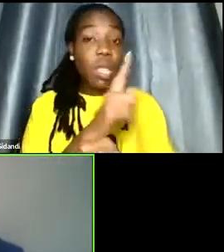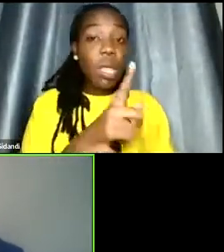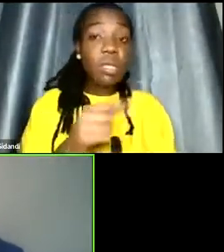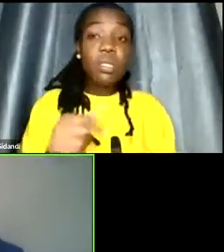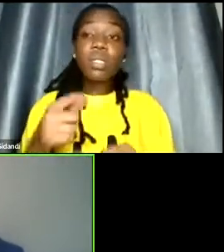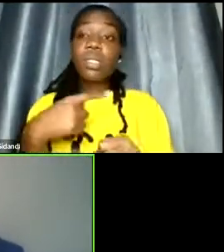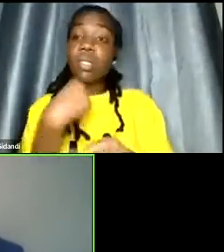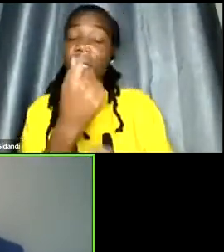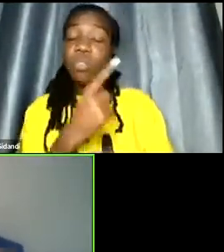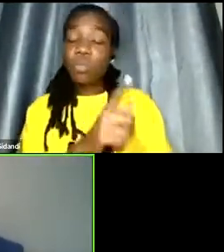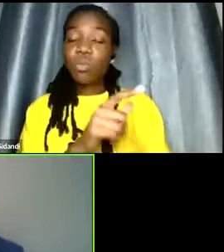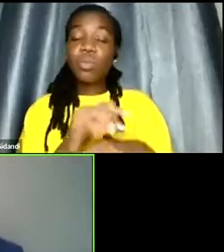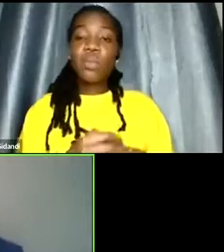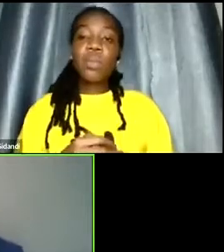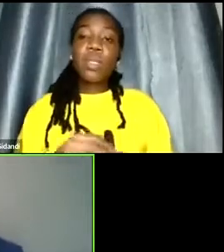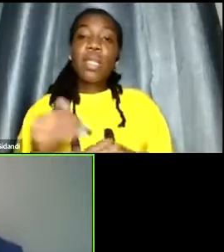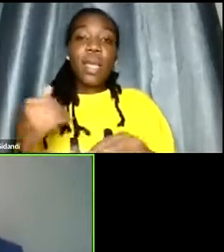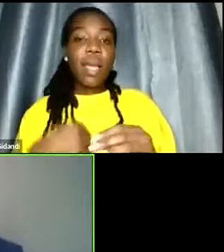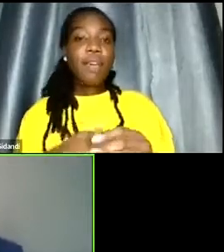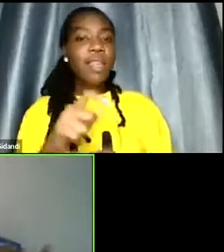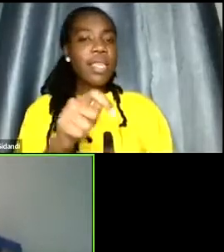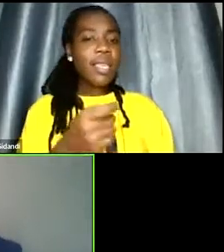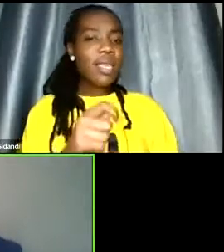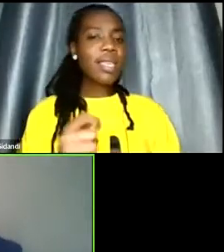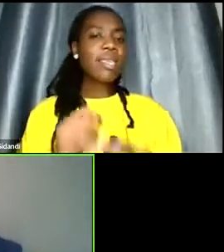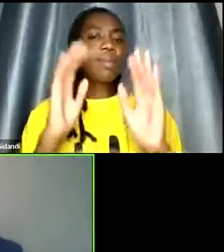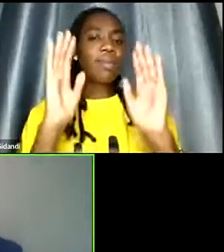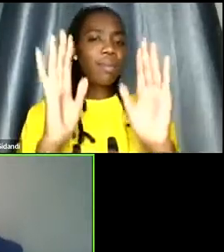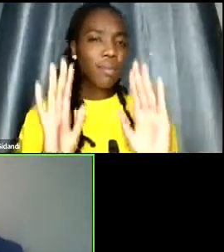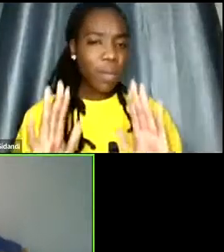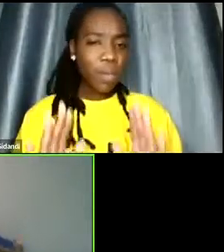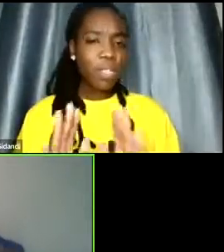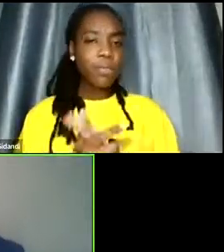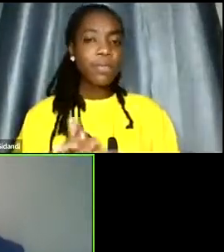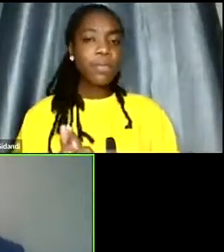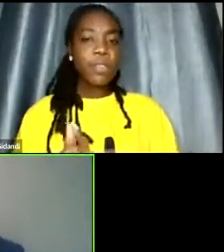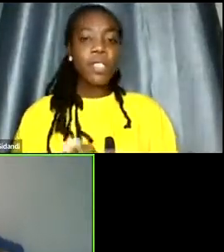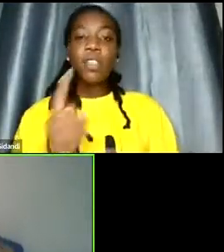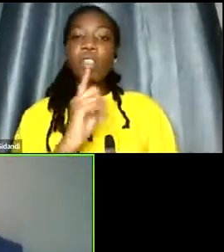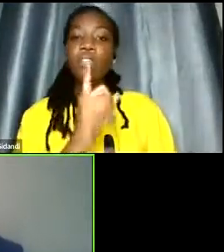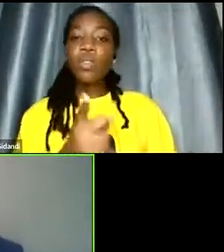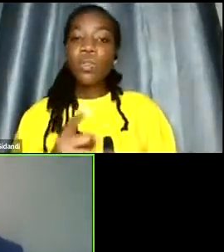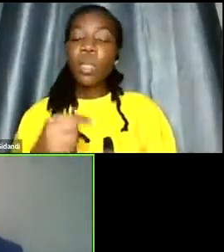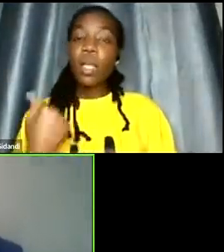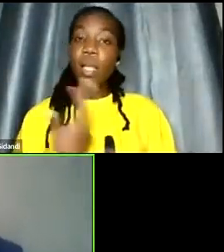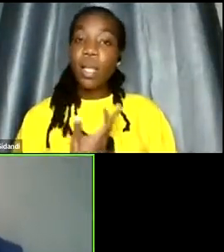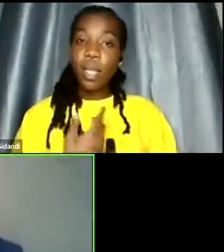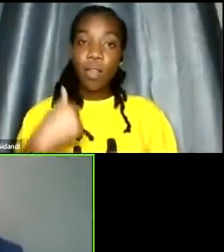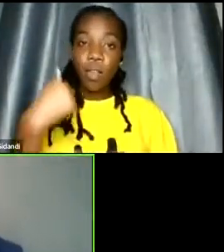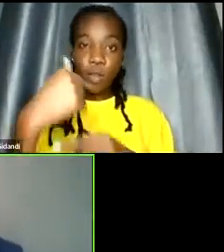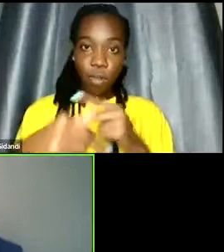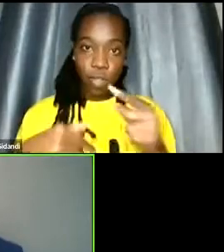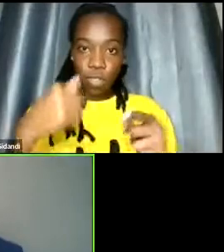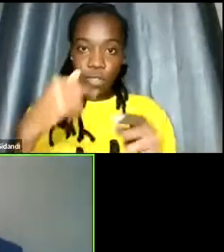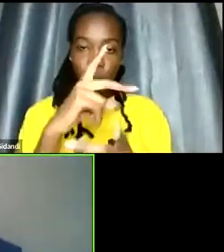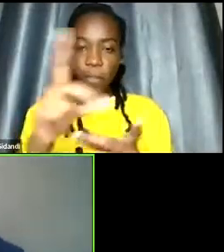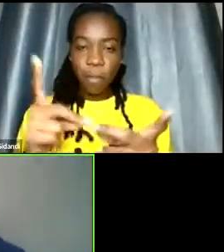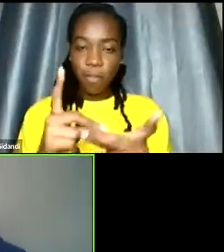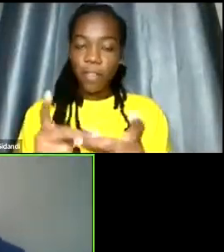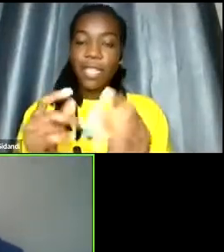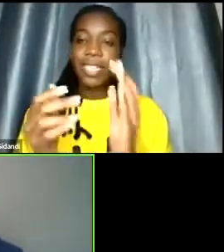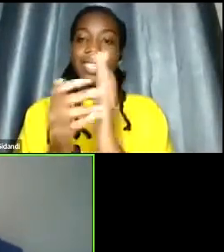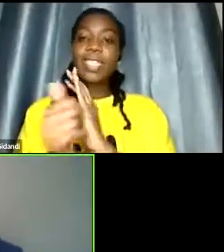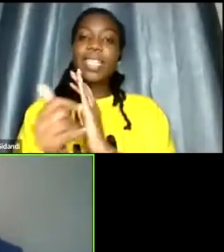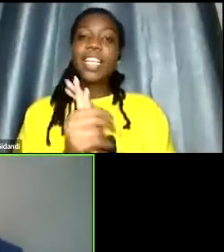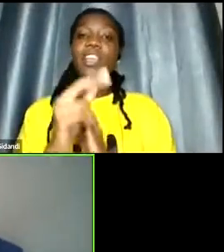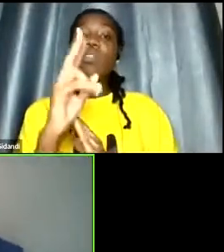performance indicators, giving us key result areas to ensure that we continue to perfect the skills. That is